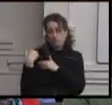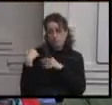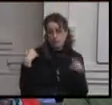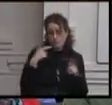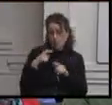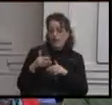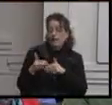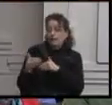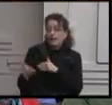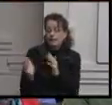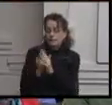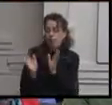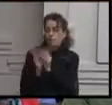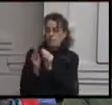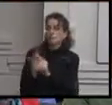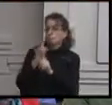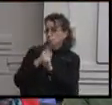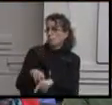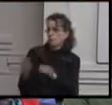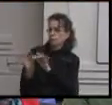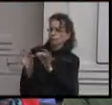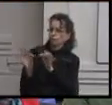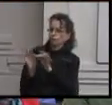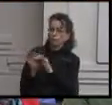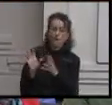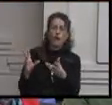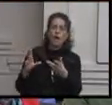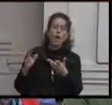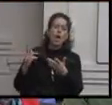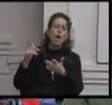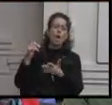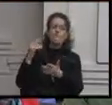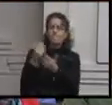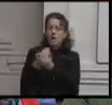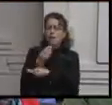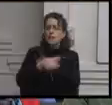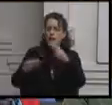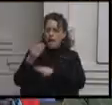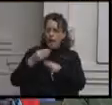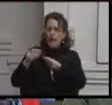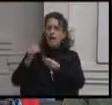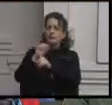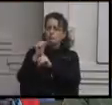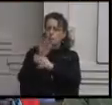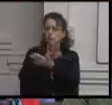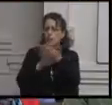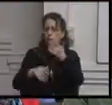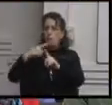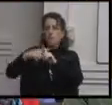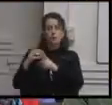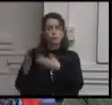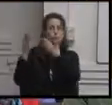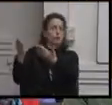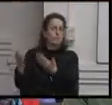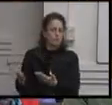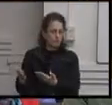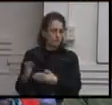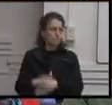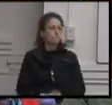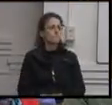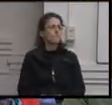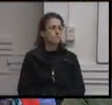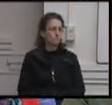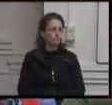finances of the town, including recommendations. And I would like to ask people, if you are interested in helping